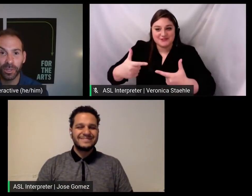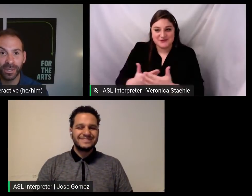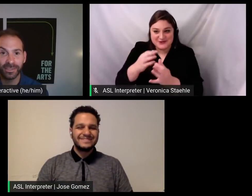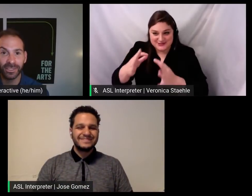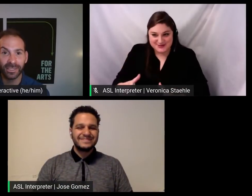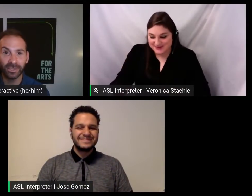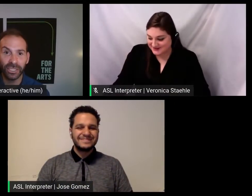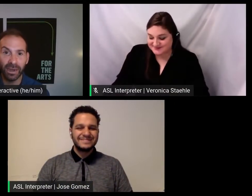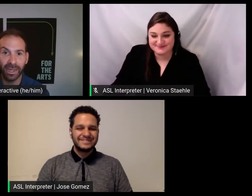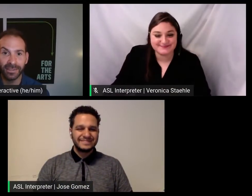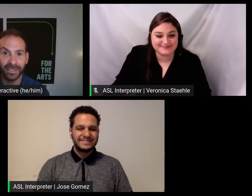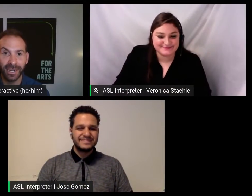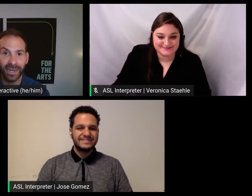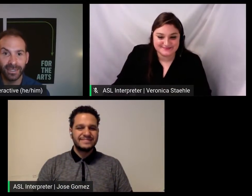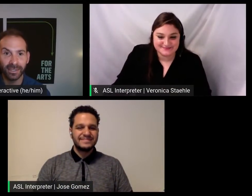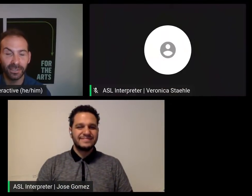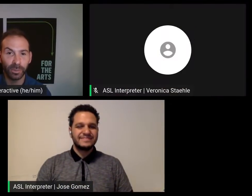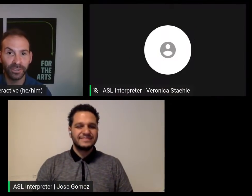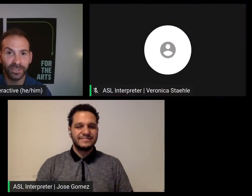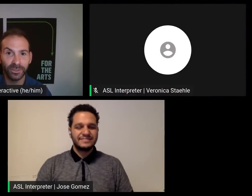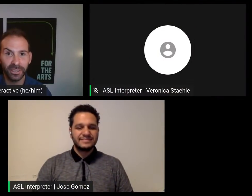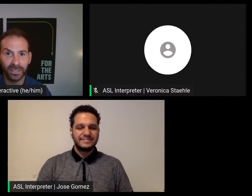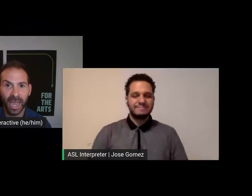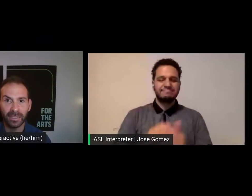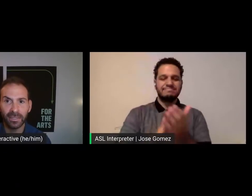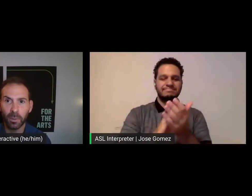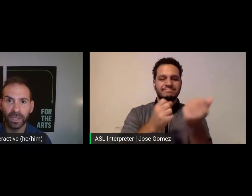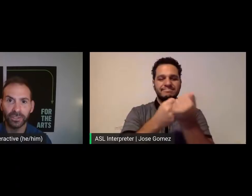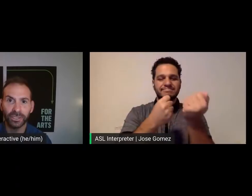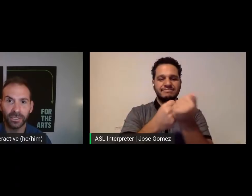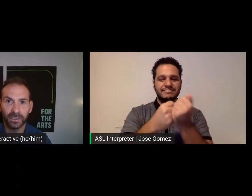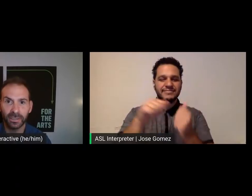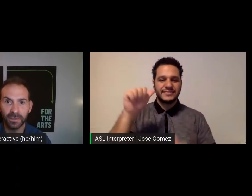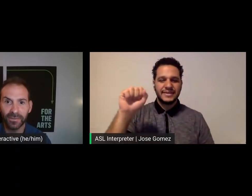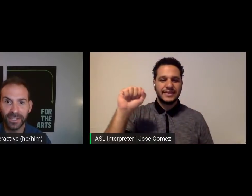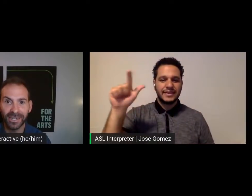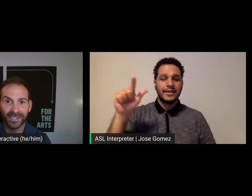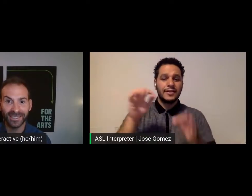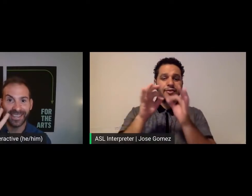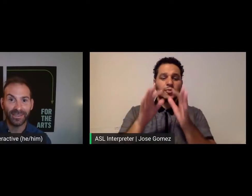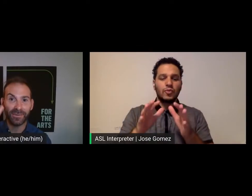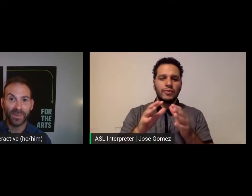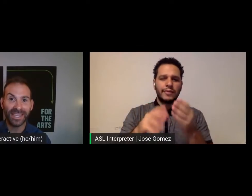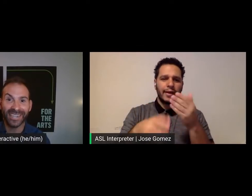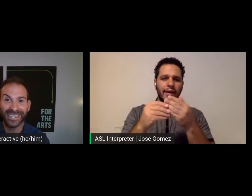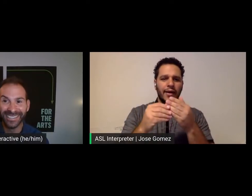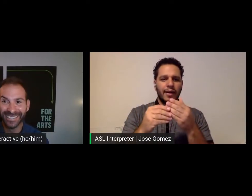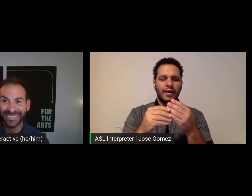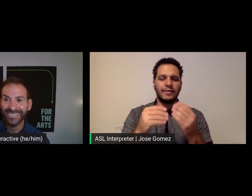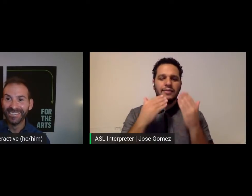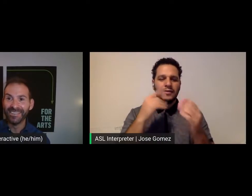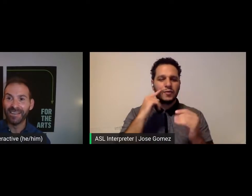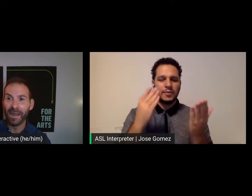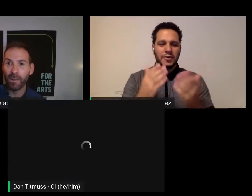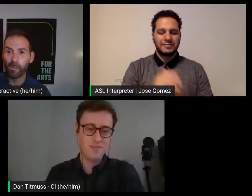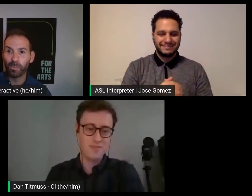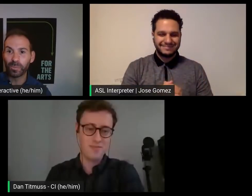Our interpreter, let's just give a shout out to our ASL interpreters who just add so much to the feed here. Thank you for being here.